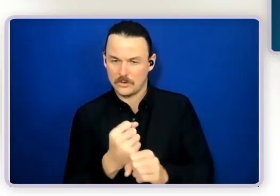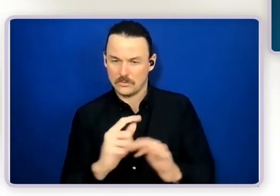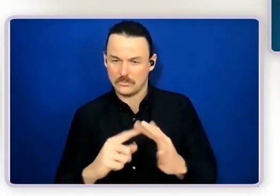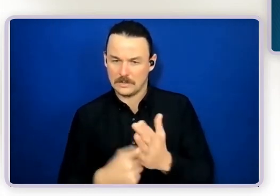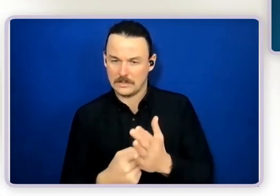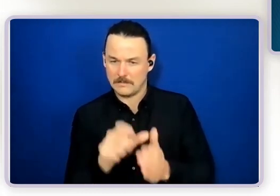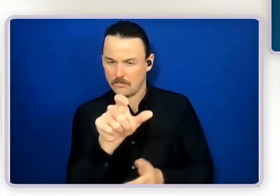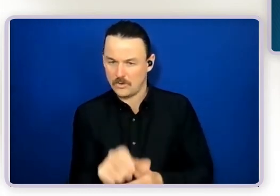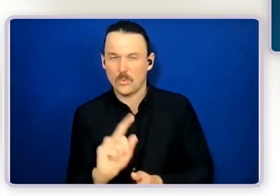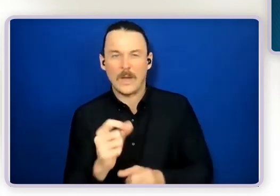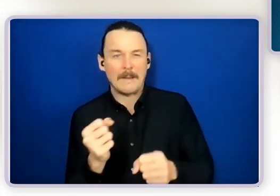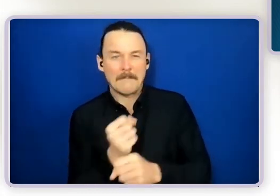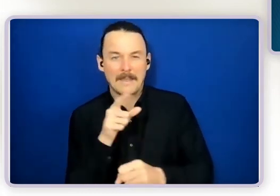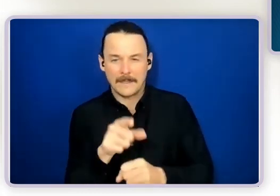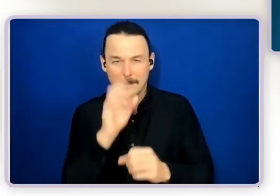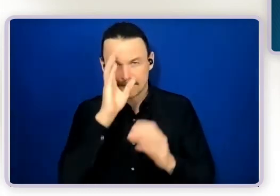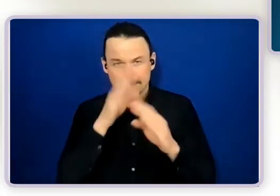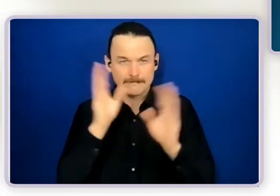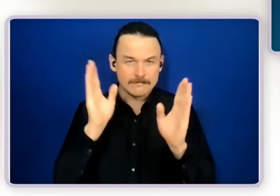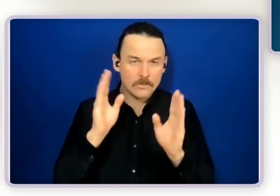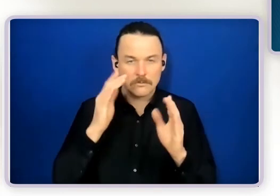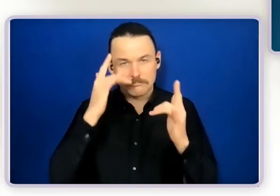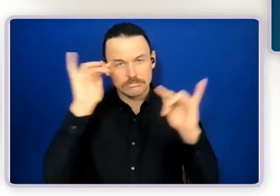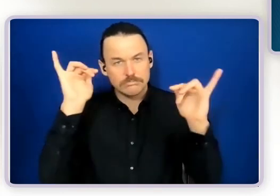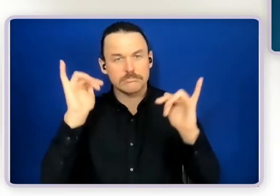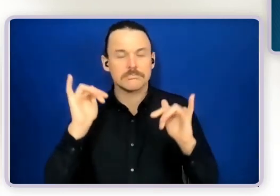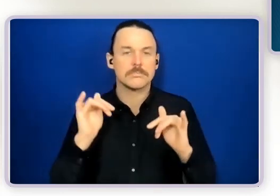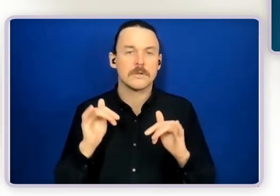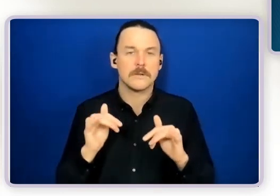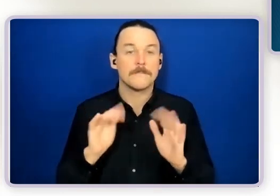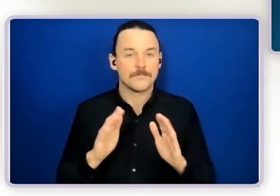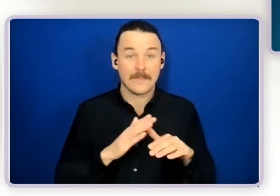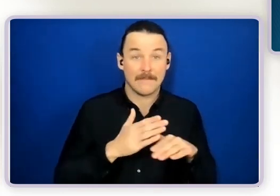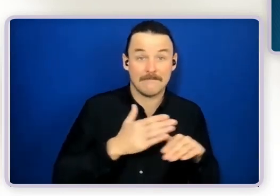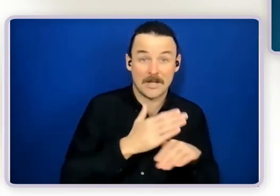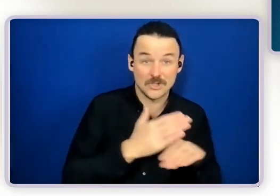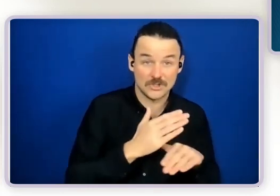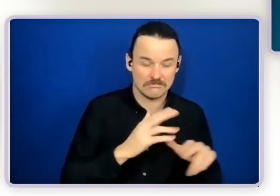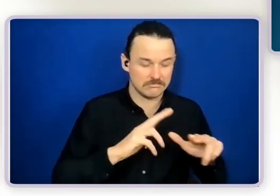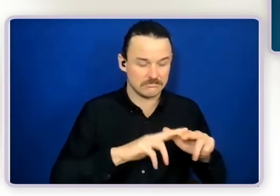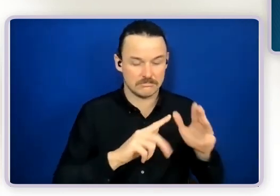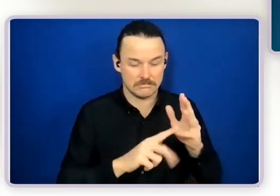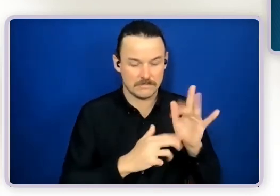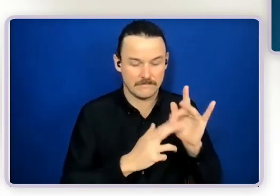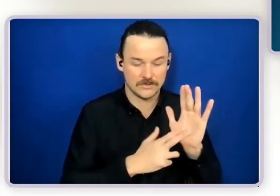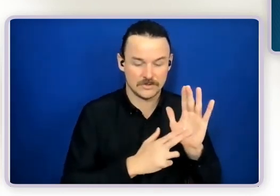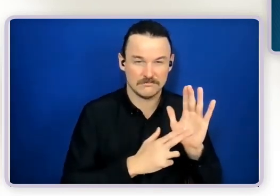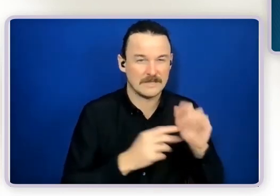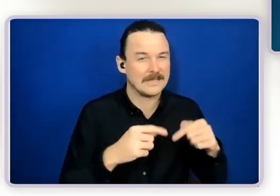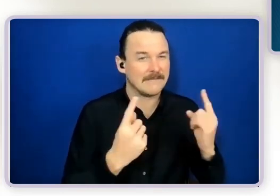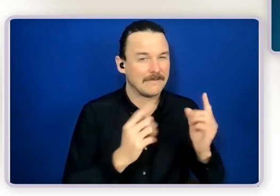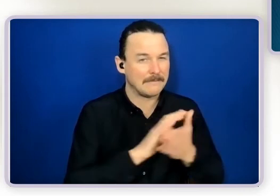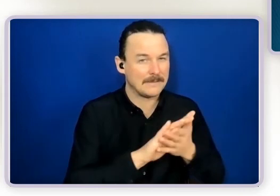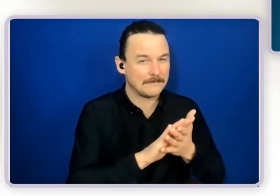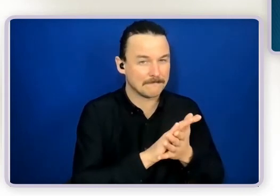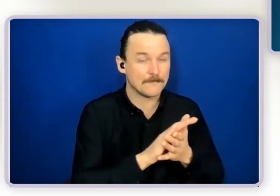concern? The function of the behaviour is different. The function of the behaviour is, what does the person